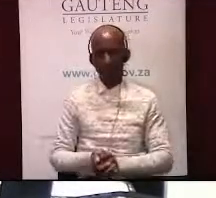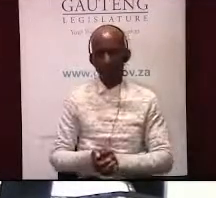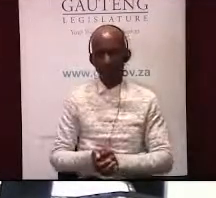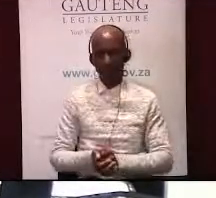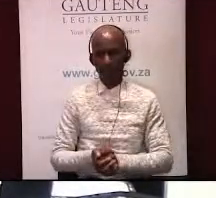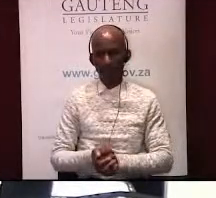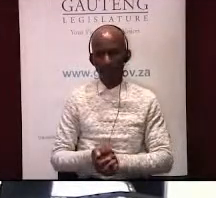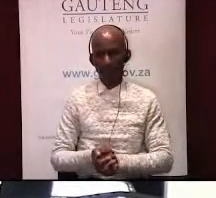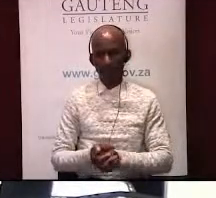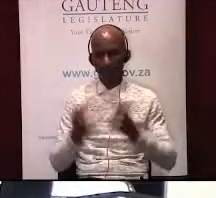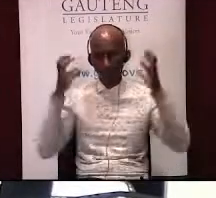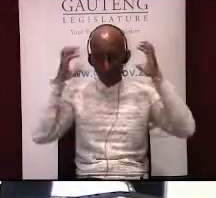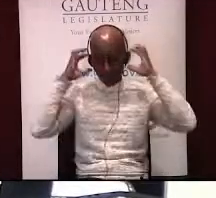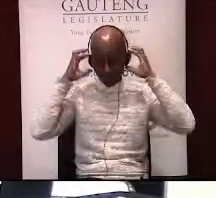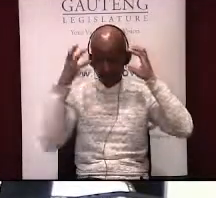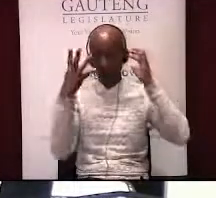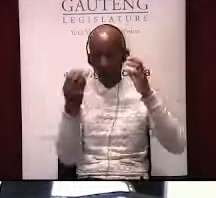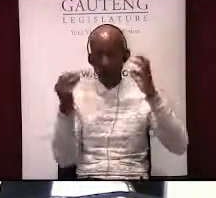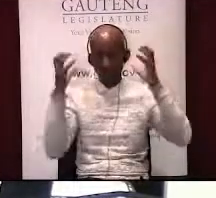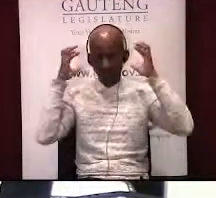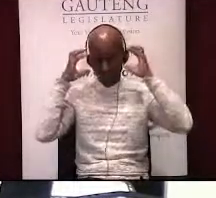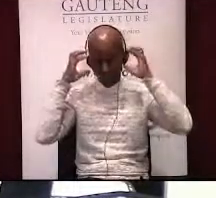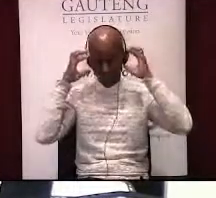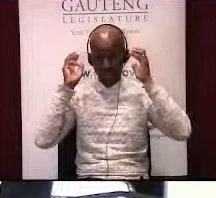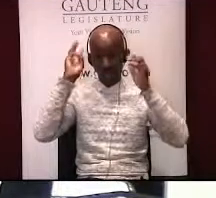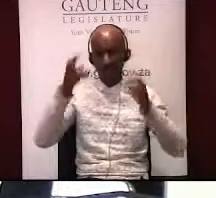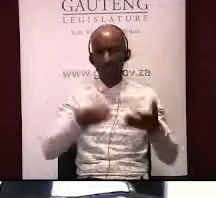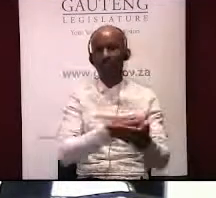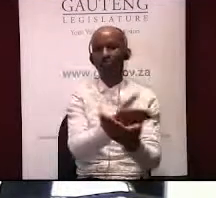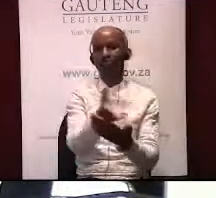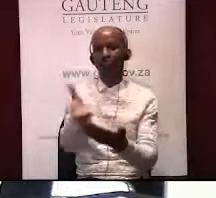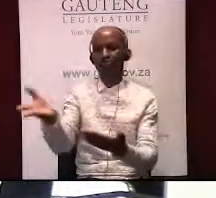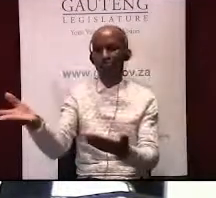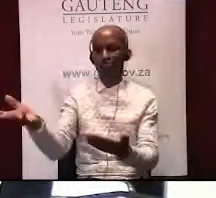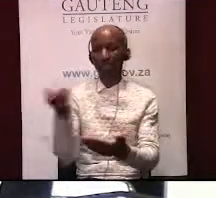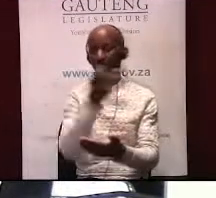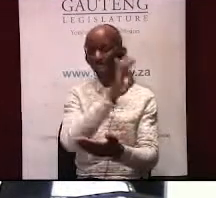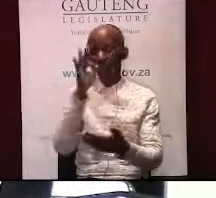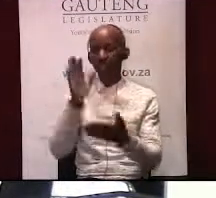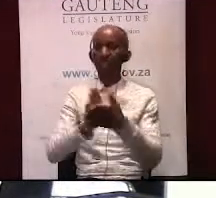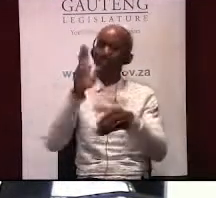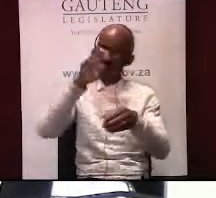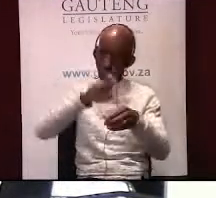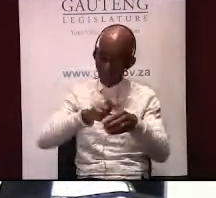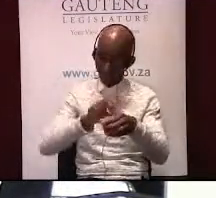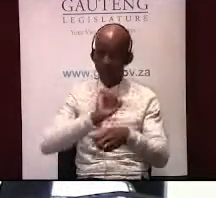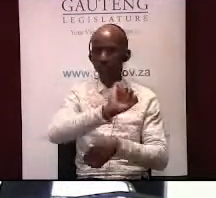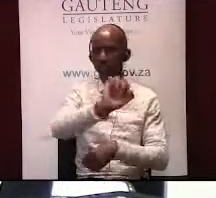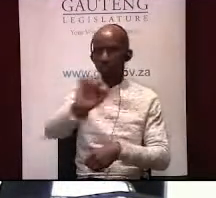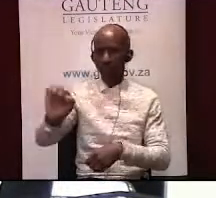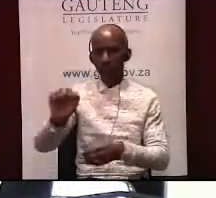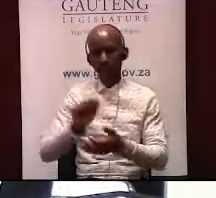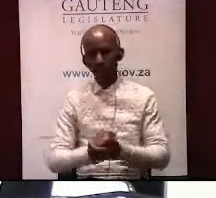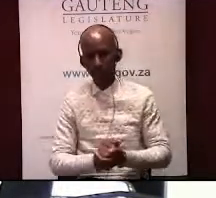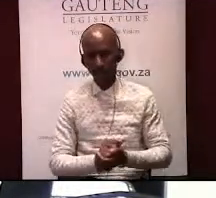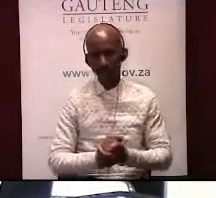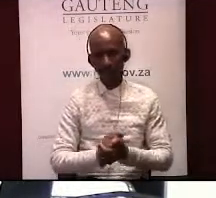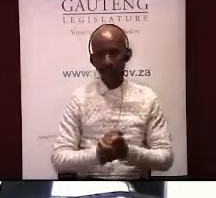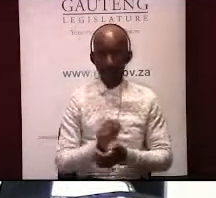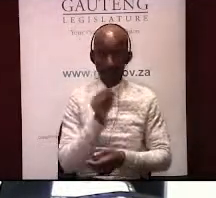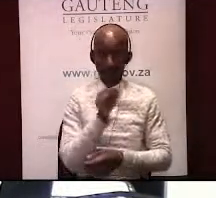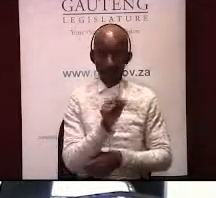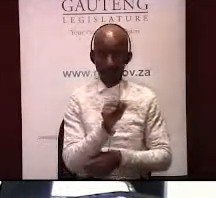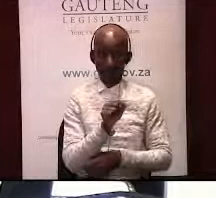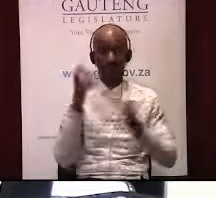there are gadgets that will be distributed if there is a need for you. These